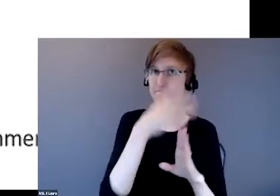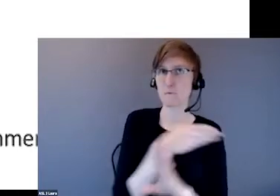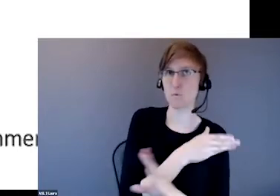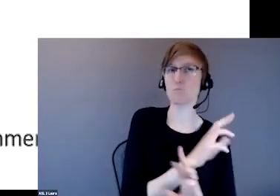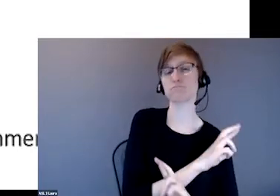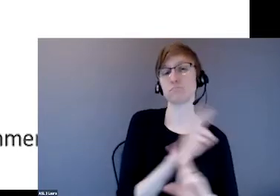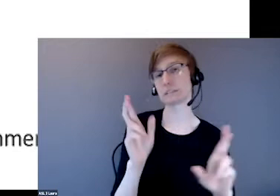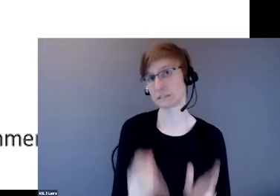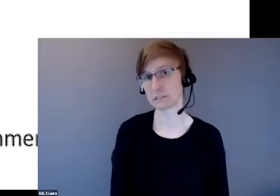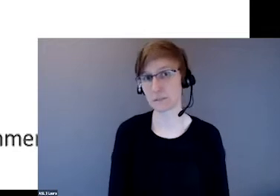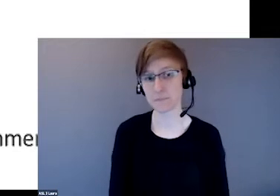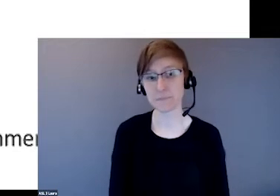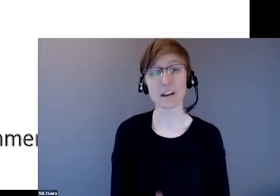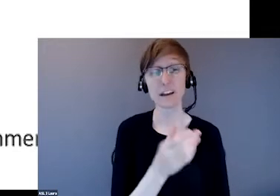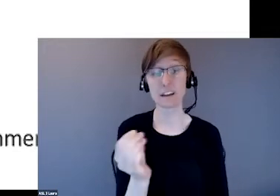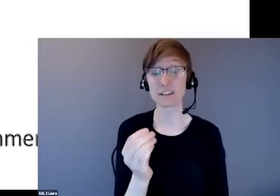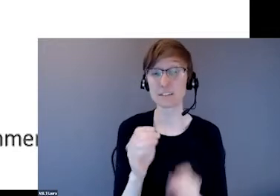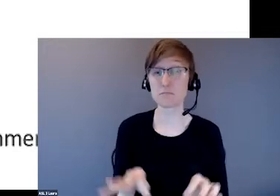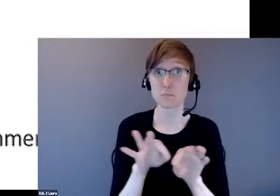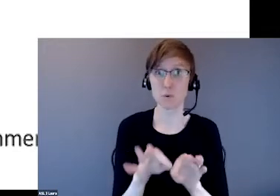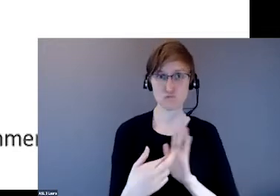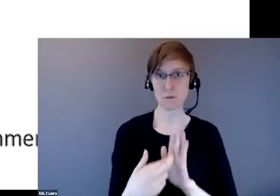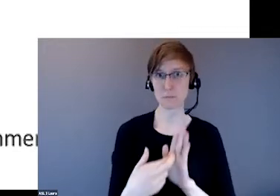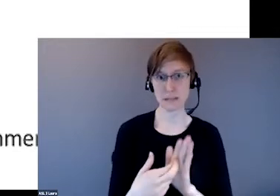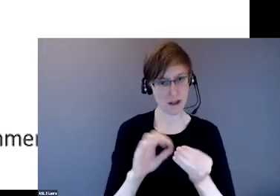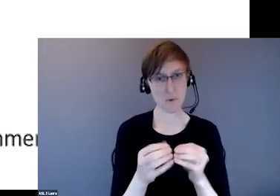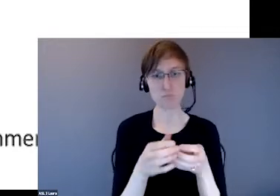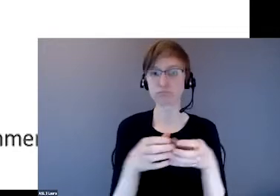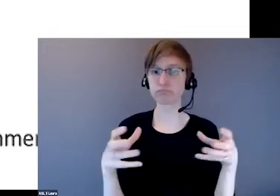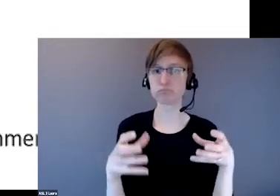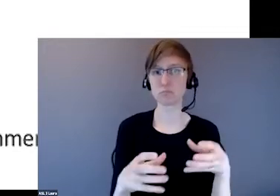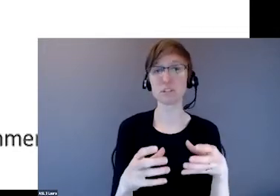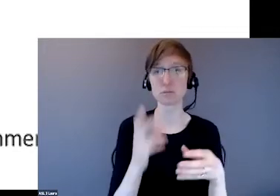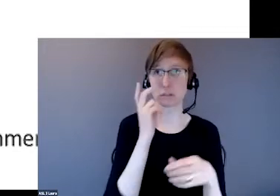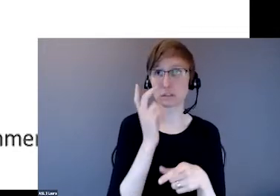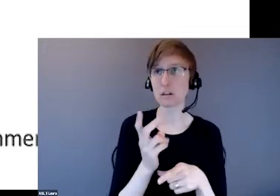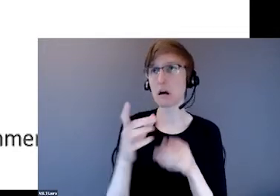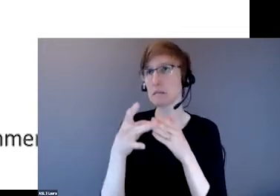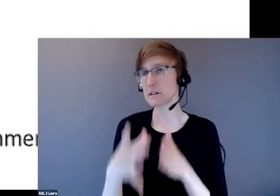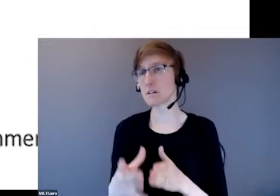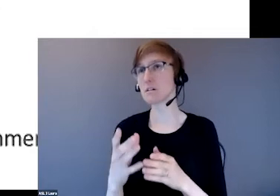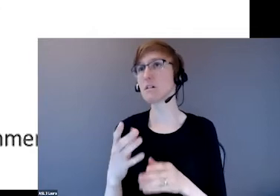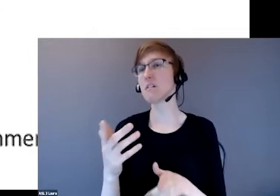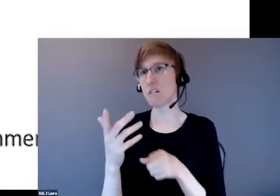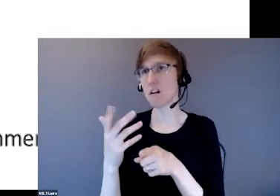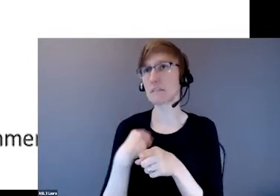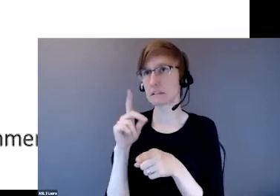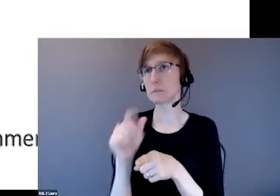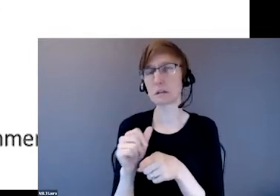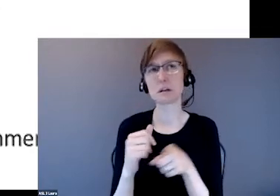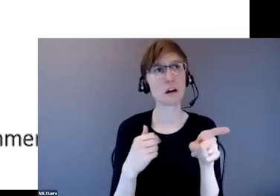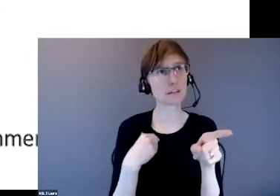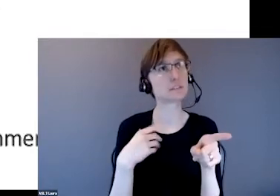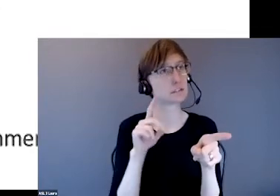of idea of having enough representation and leadership so that people see themselves in that leadership was very important. And last, because